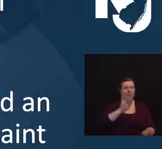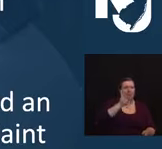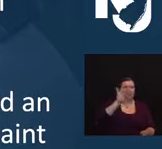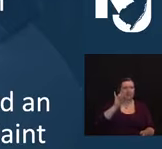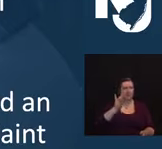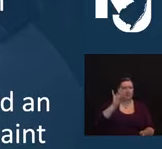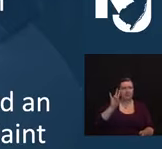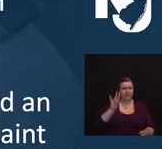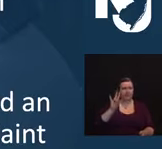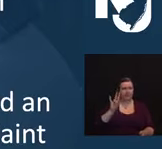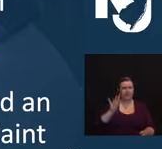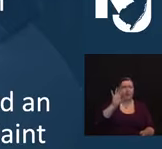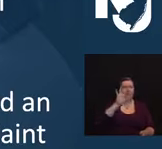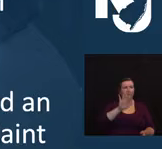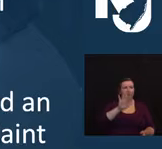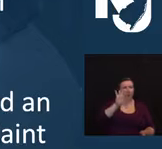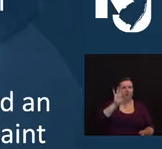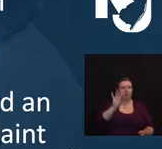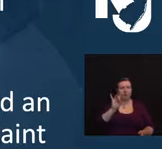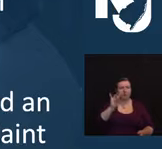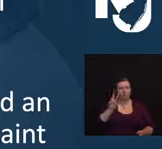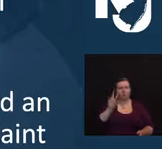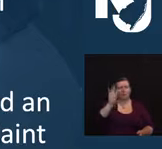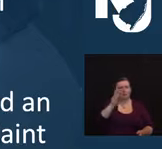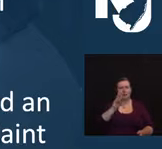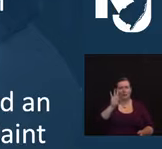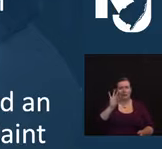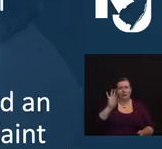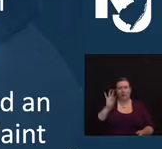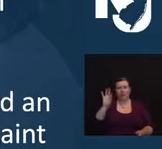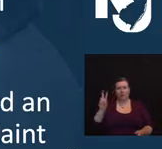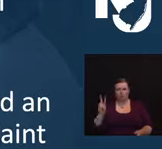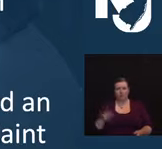1-877-582-6992. Or visit that website,